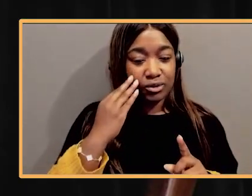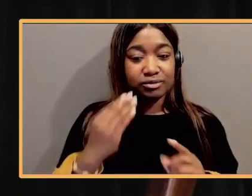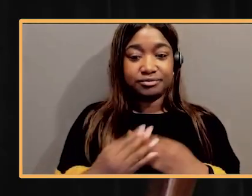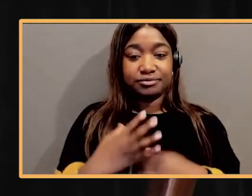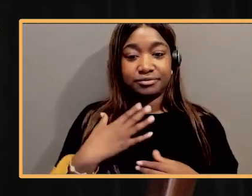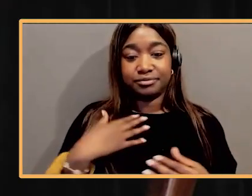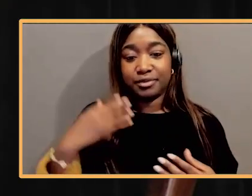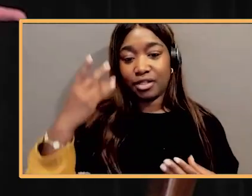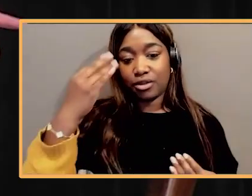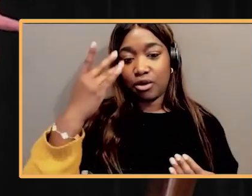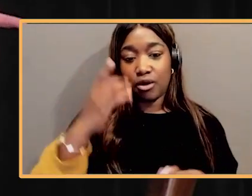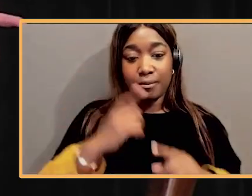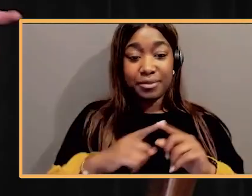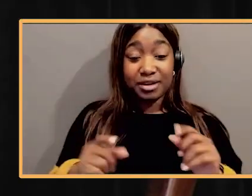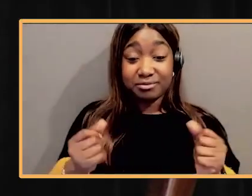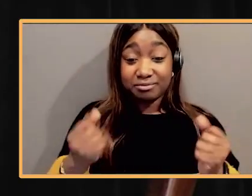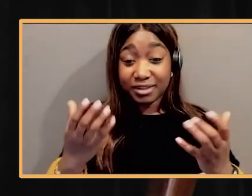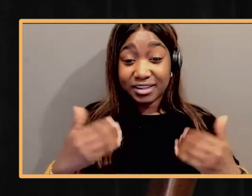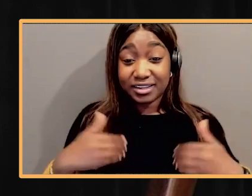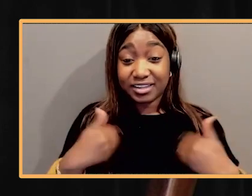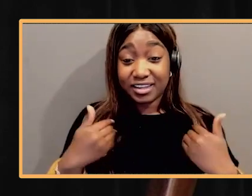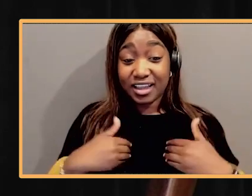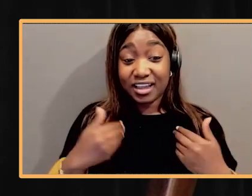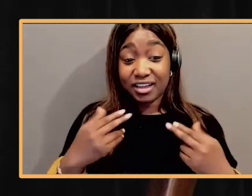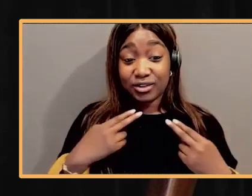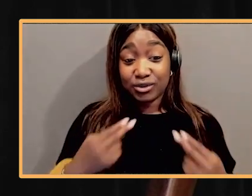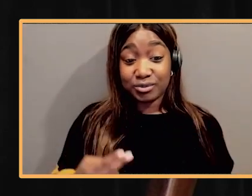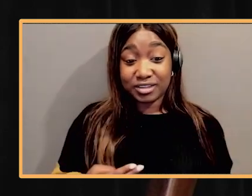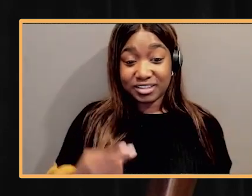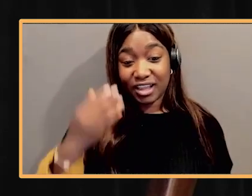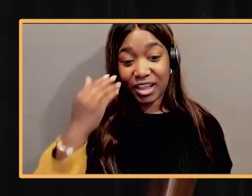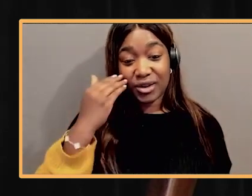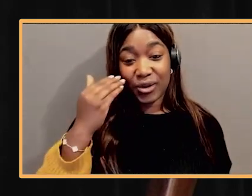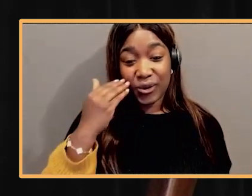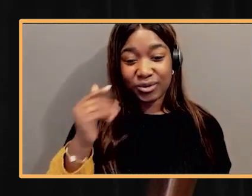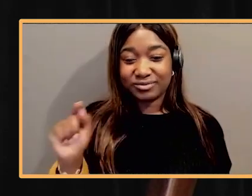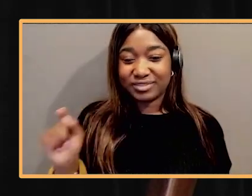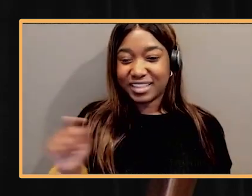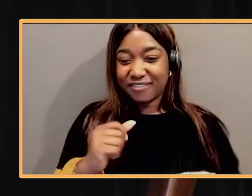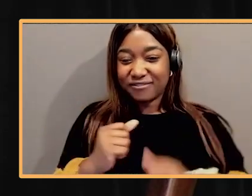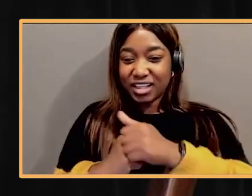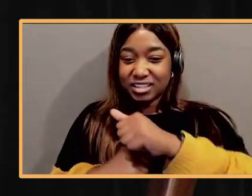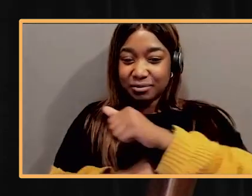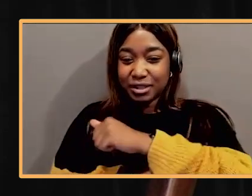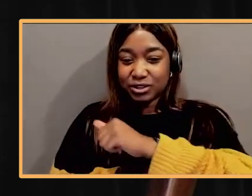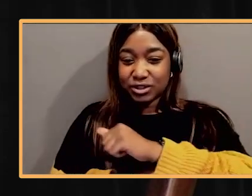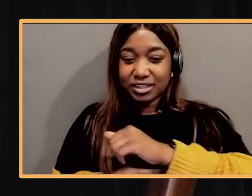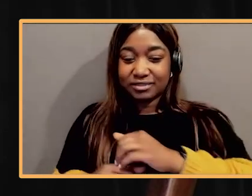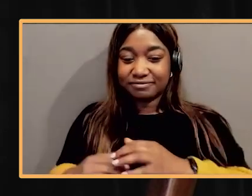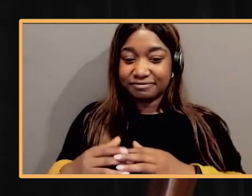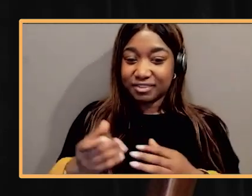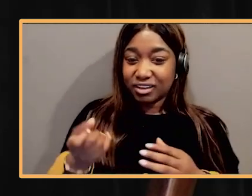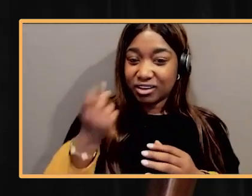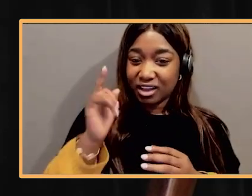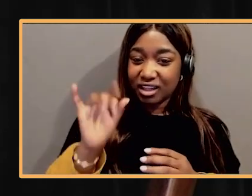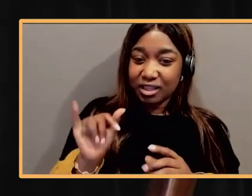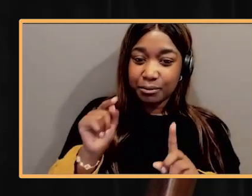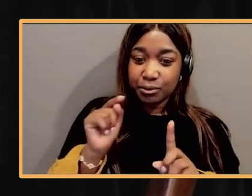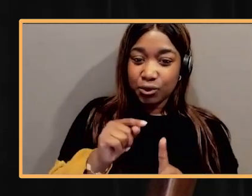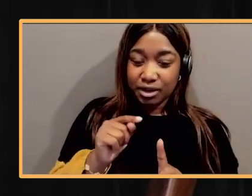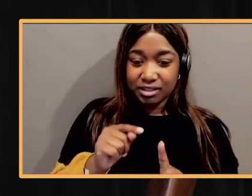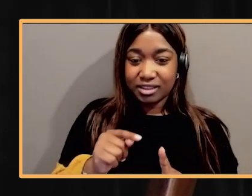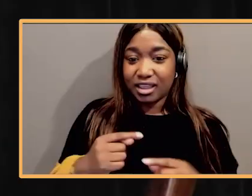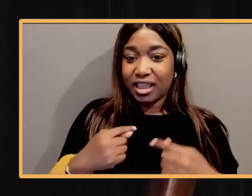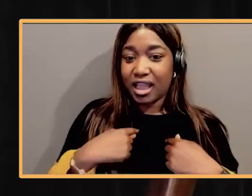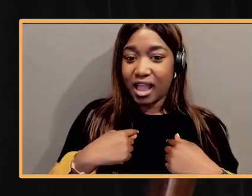my life, like, get that. They, like, fundamentally get that, right? Like, I am you, you are me, like,